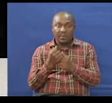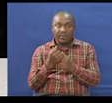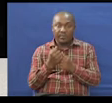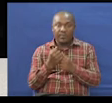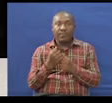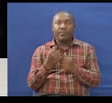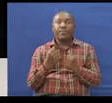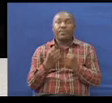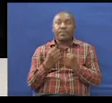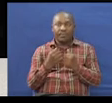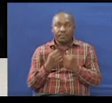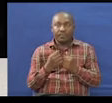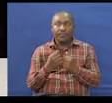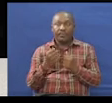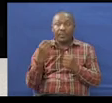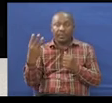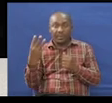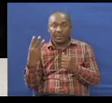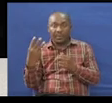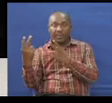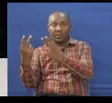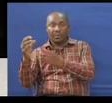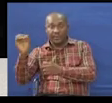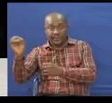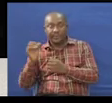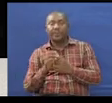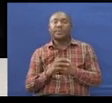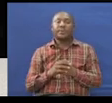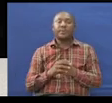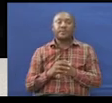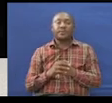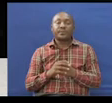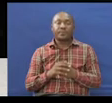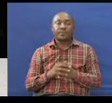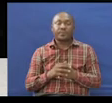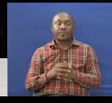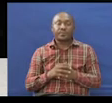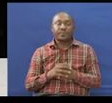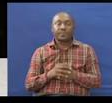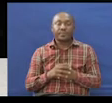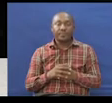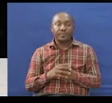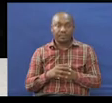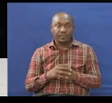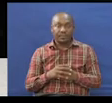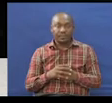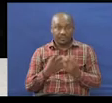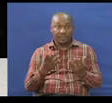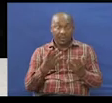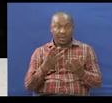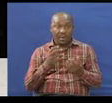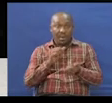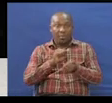3x. You remain with 1 here. This is equal to 0. Don't forget, for